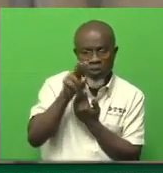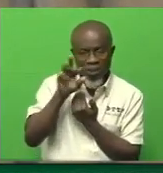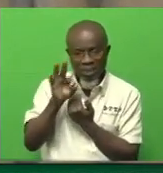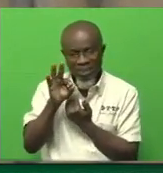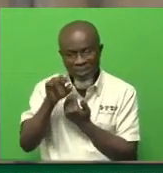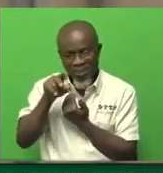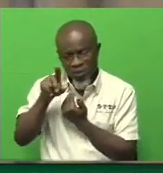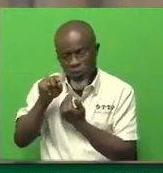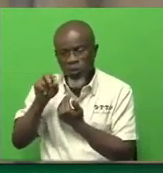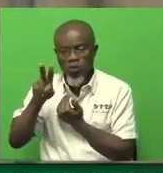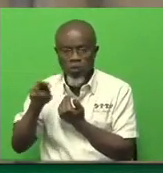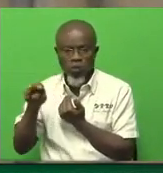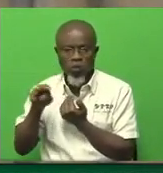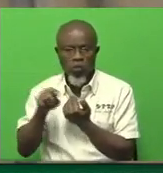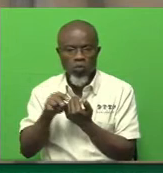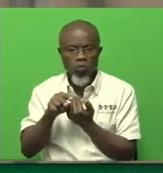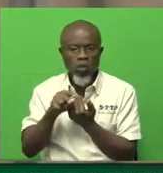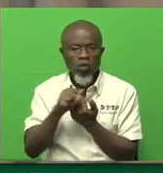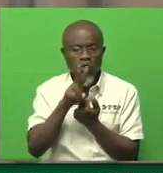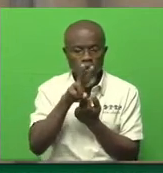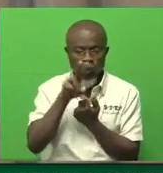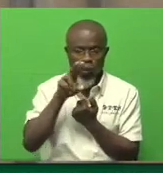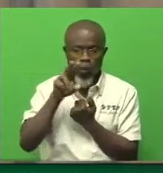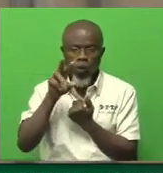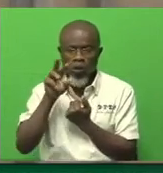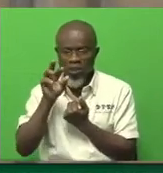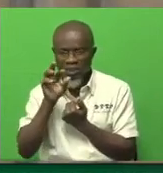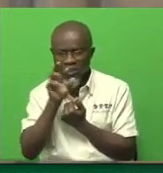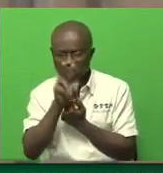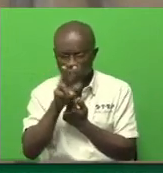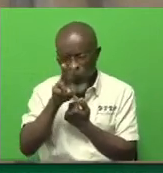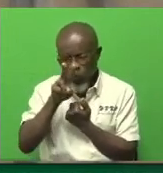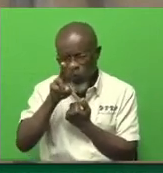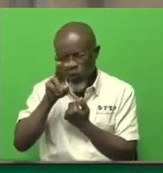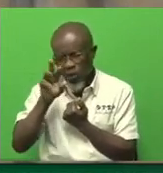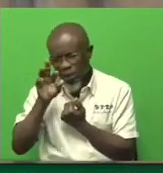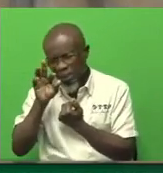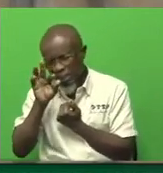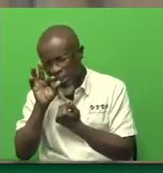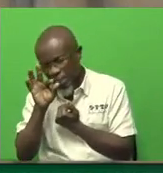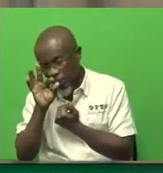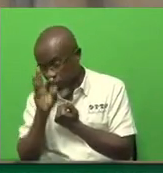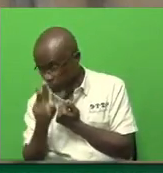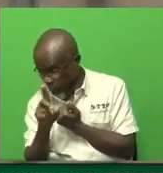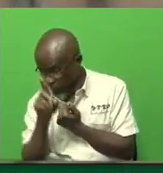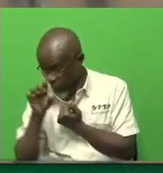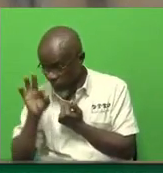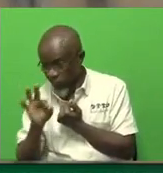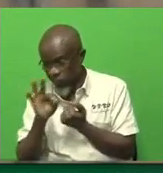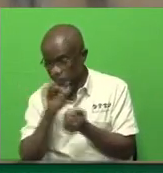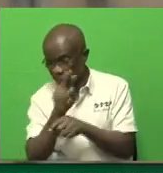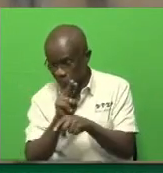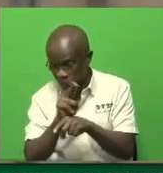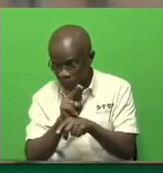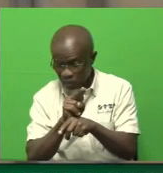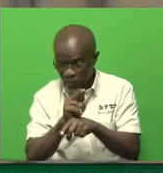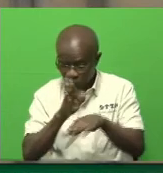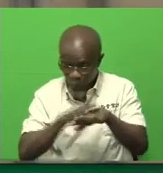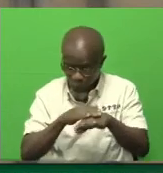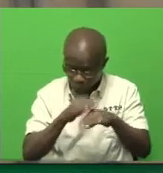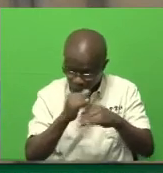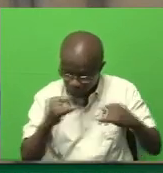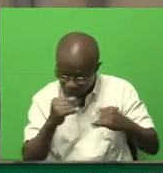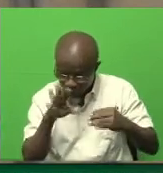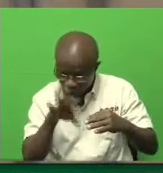thousand two hundred and nineteen users with 79 816 piece views however what is